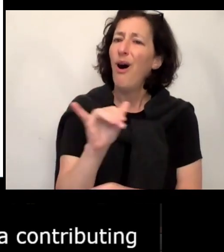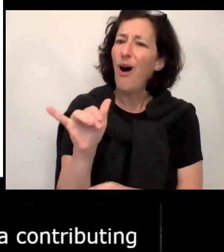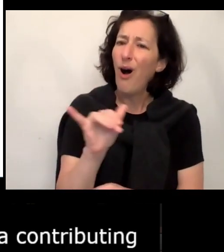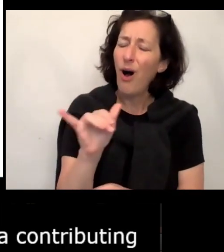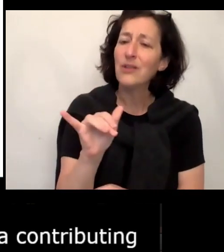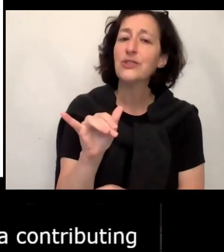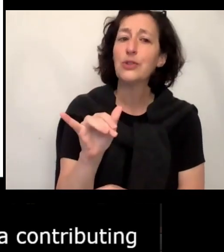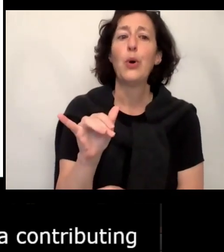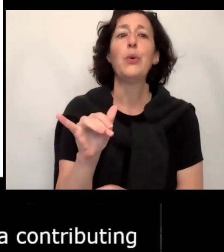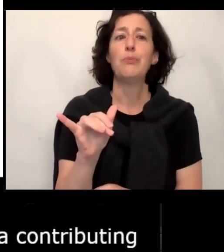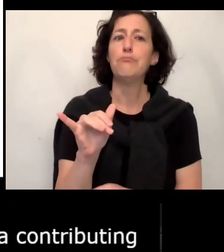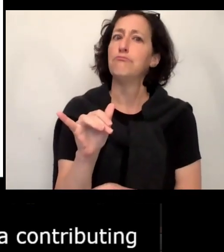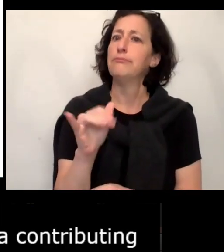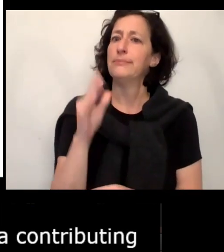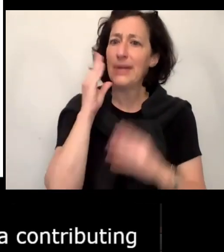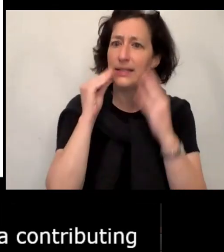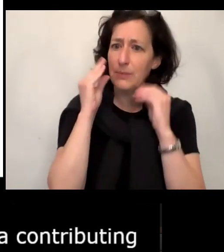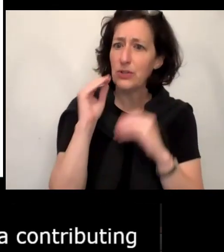have disabilities,